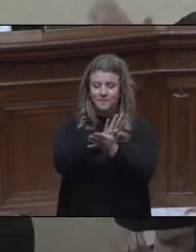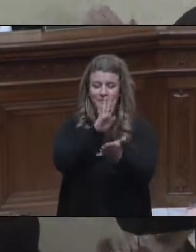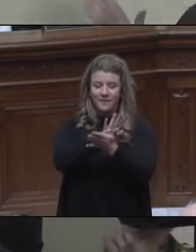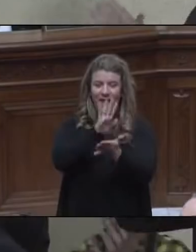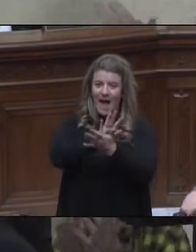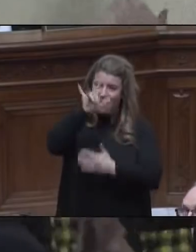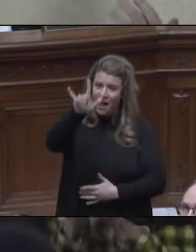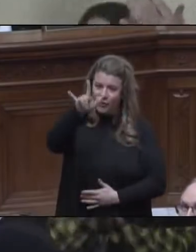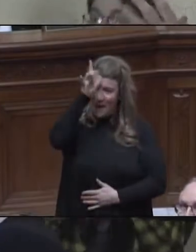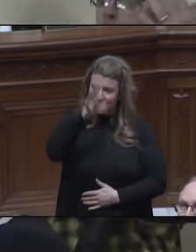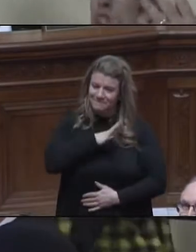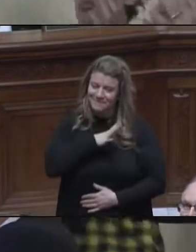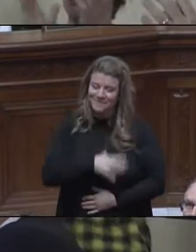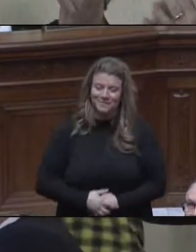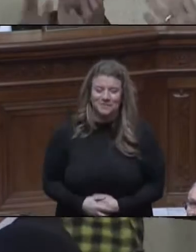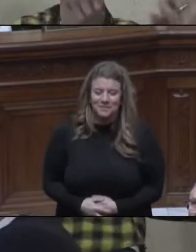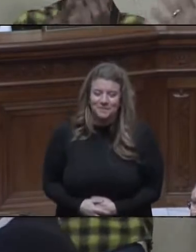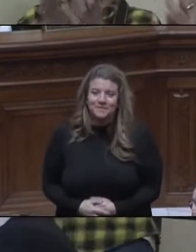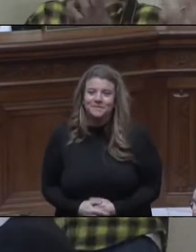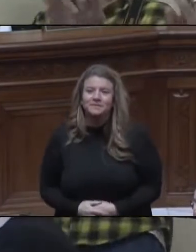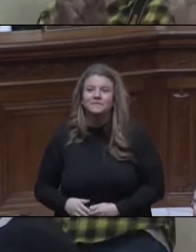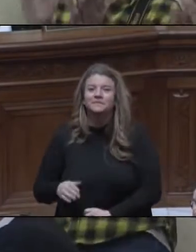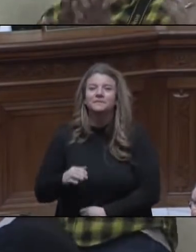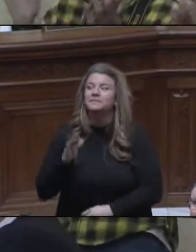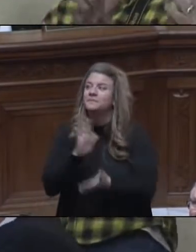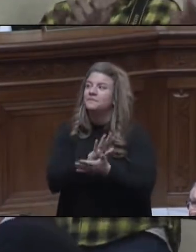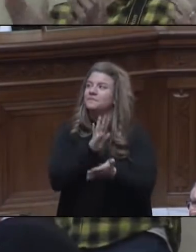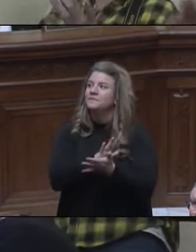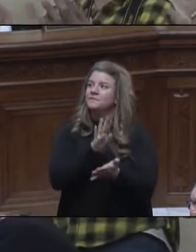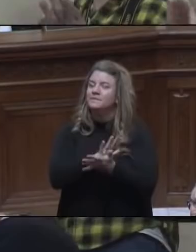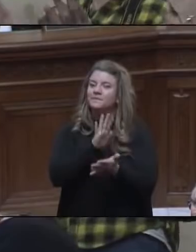man. Thank you for all you've done.